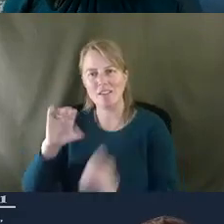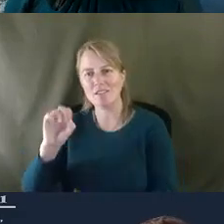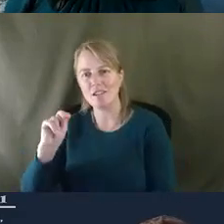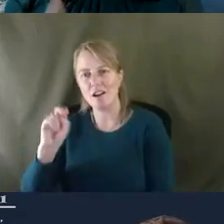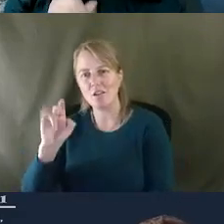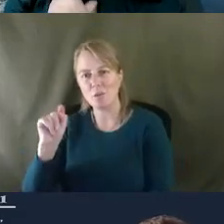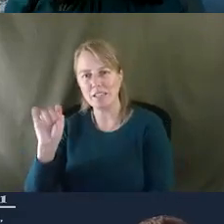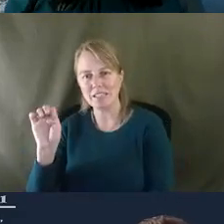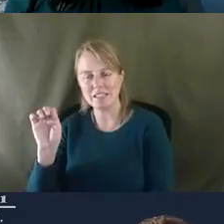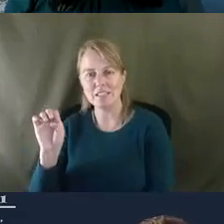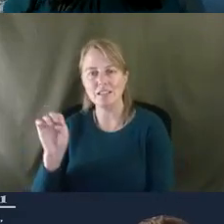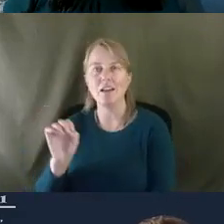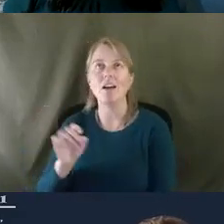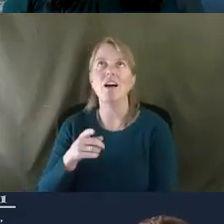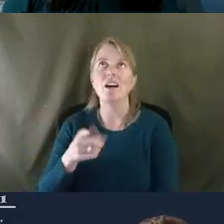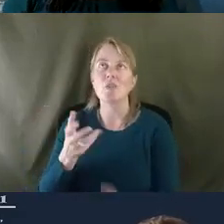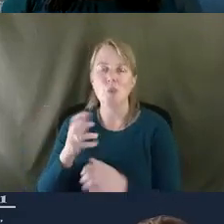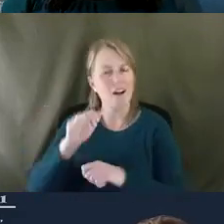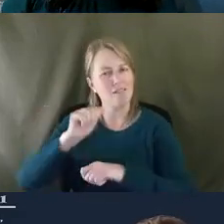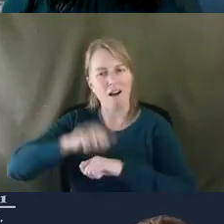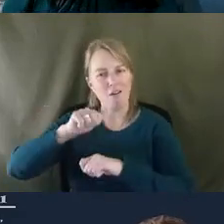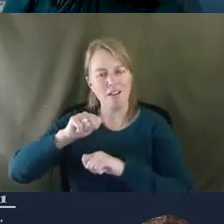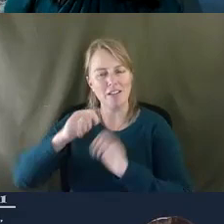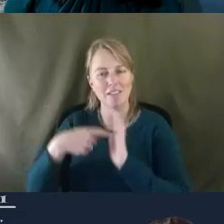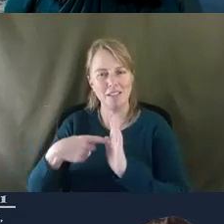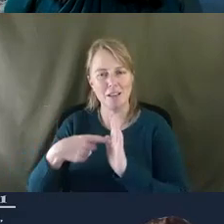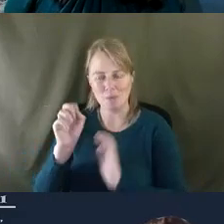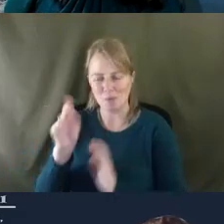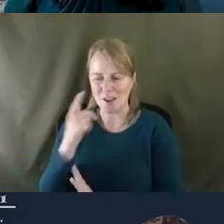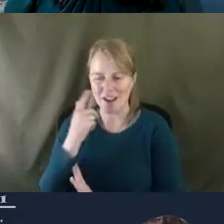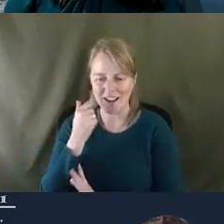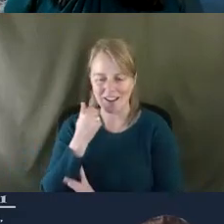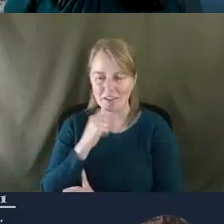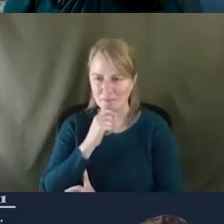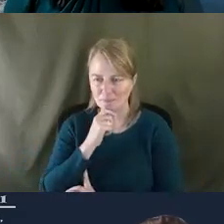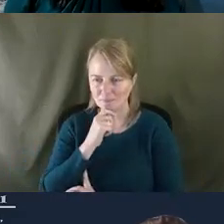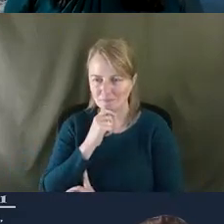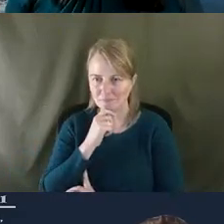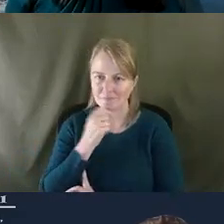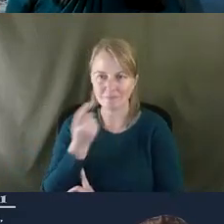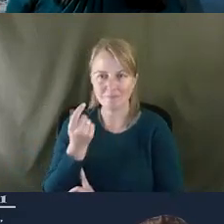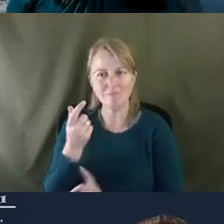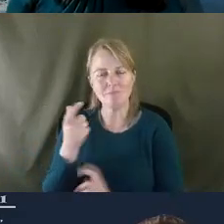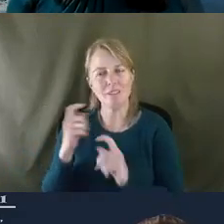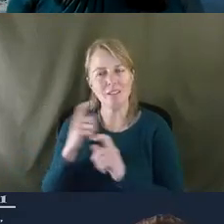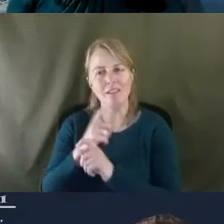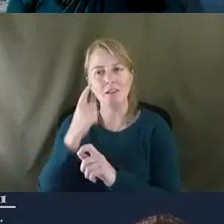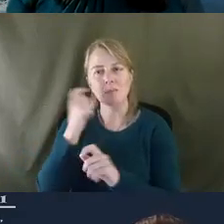No, but yes, you need to have concrete ones. I think it's always tricky because people want